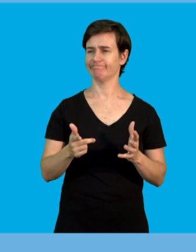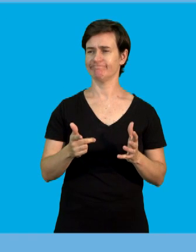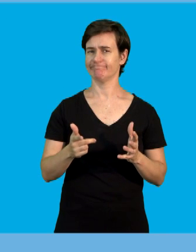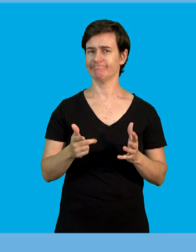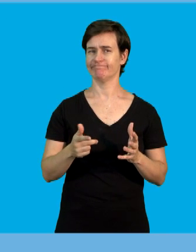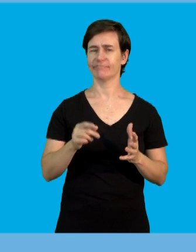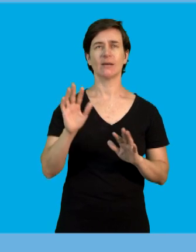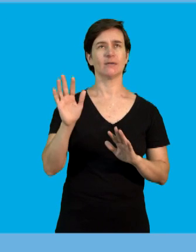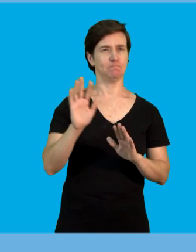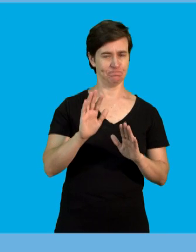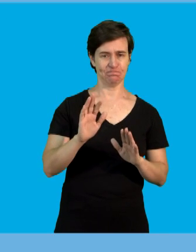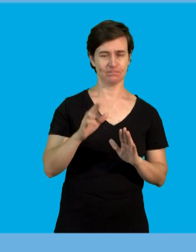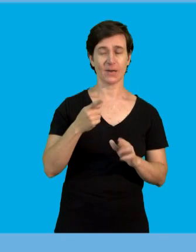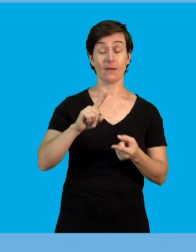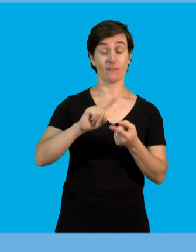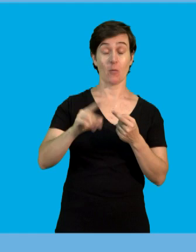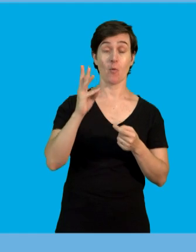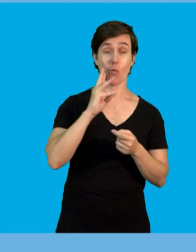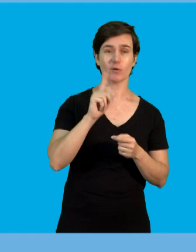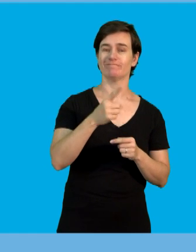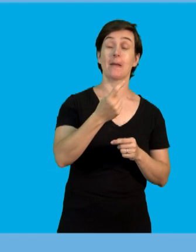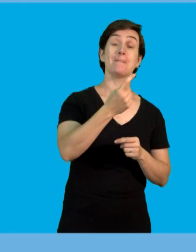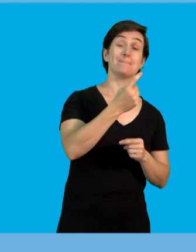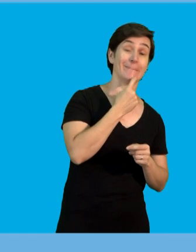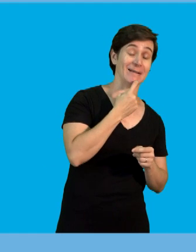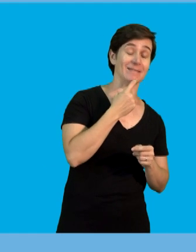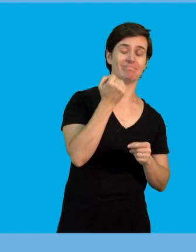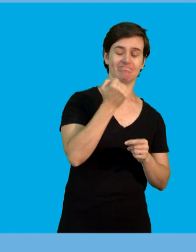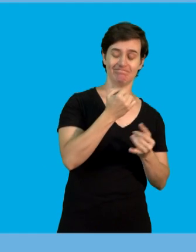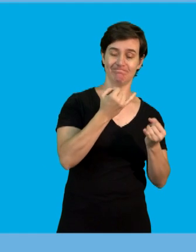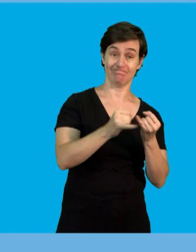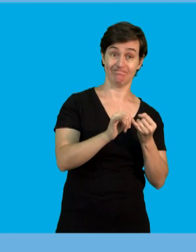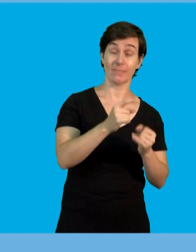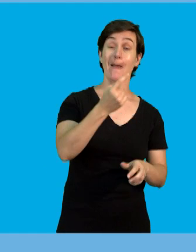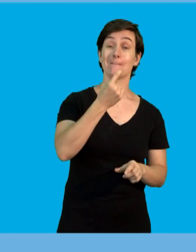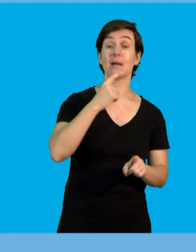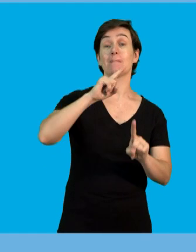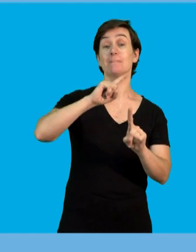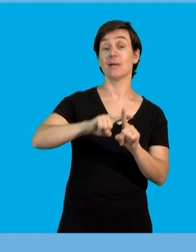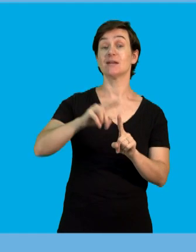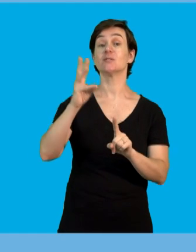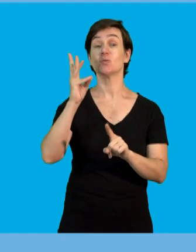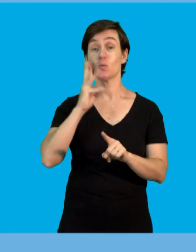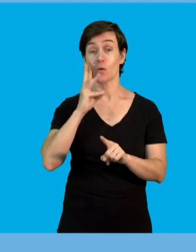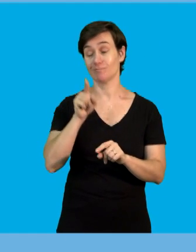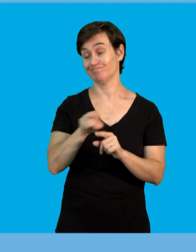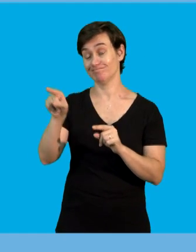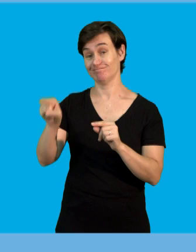The hydroxide is coming from water, so it's going to be a metal plus water to form a metal